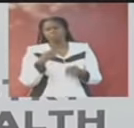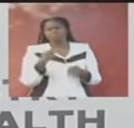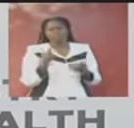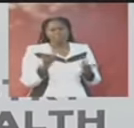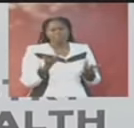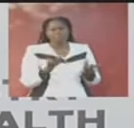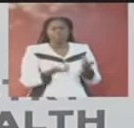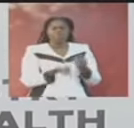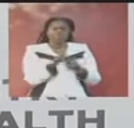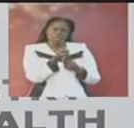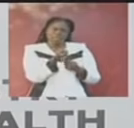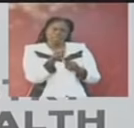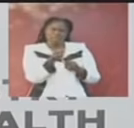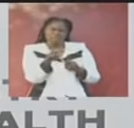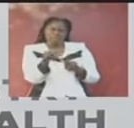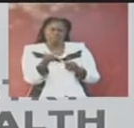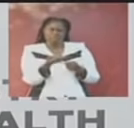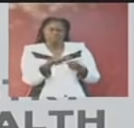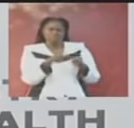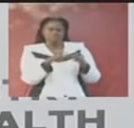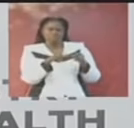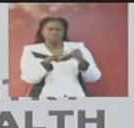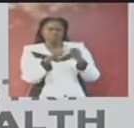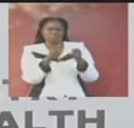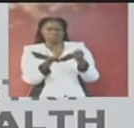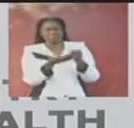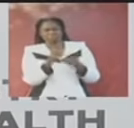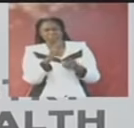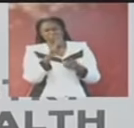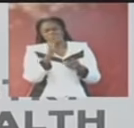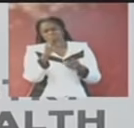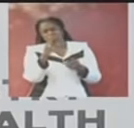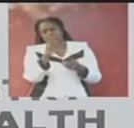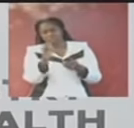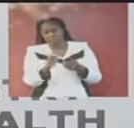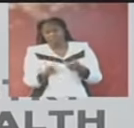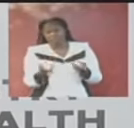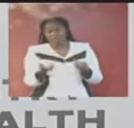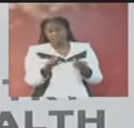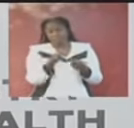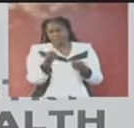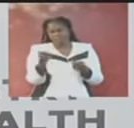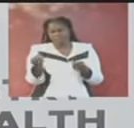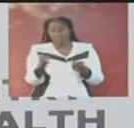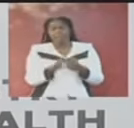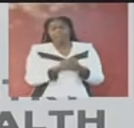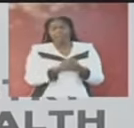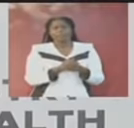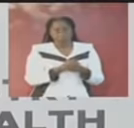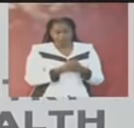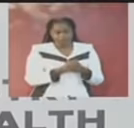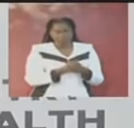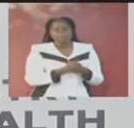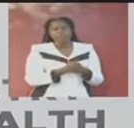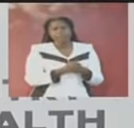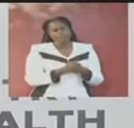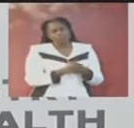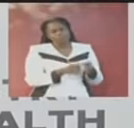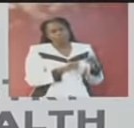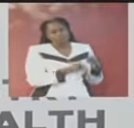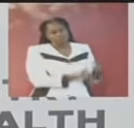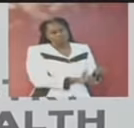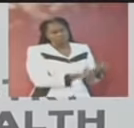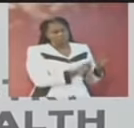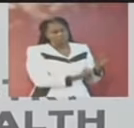increases, for example, a 2 to 3%, it has rarely been because of the filling of the quarantine facilities in which we